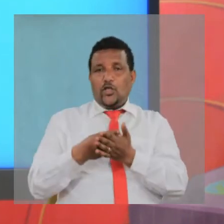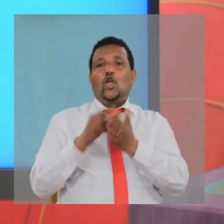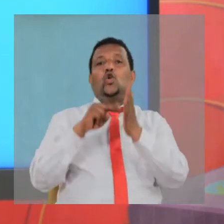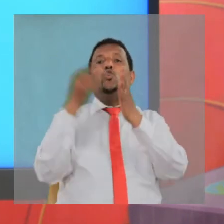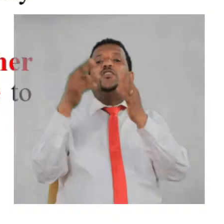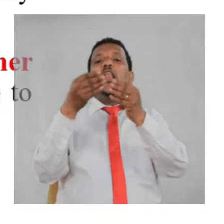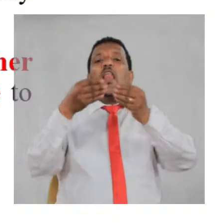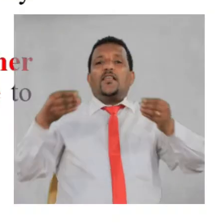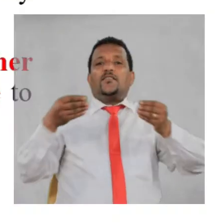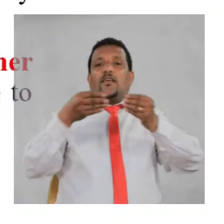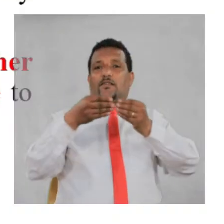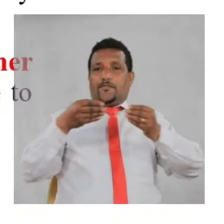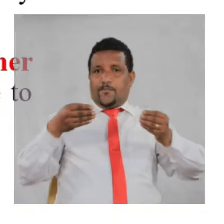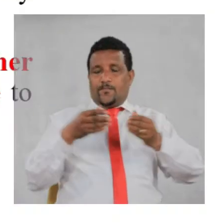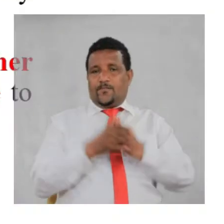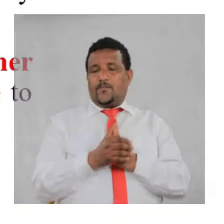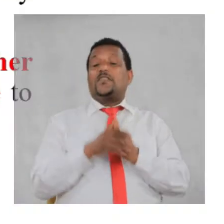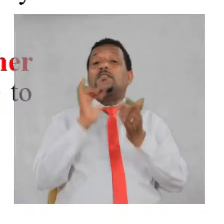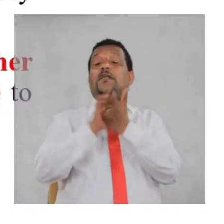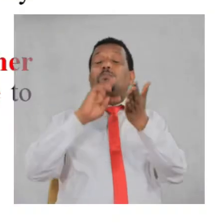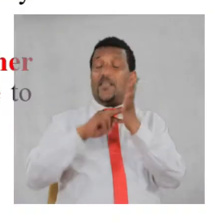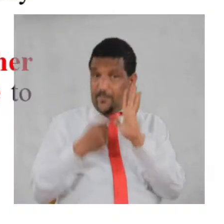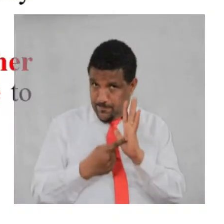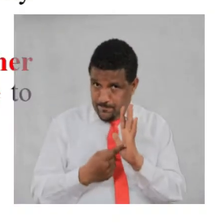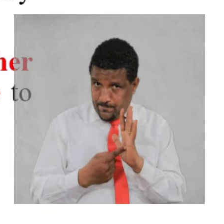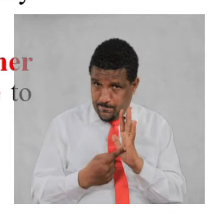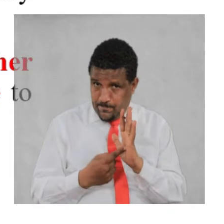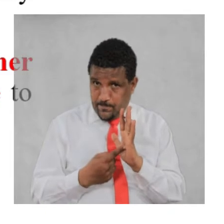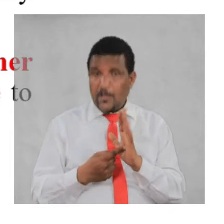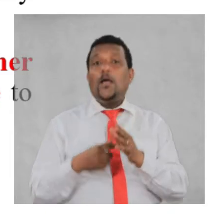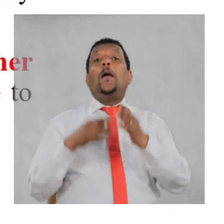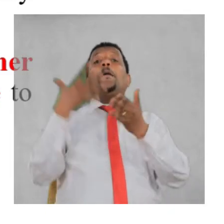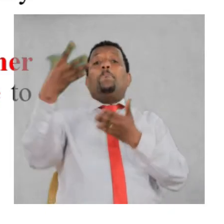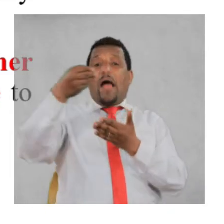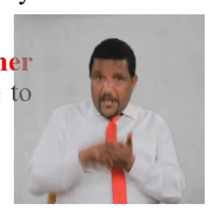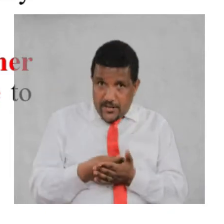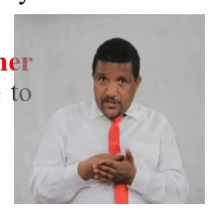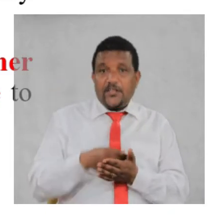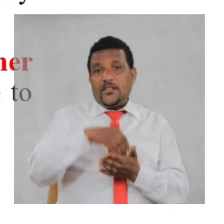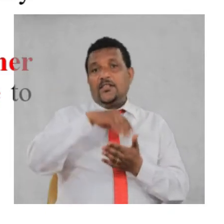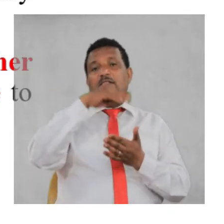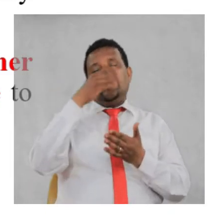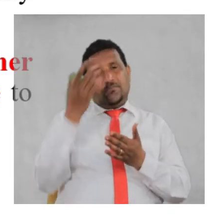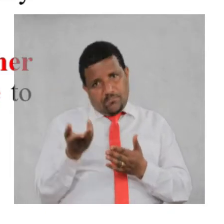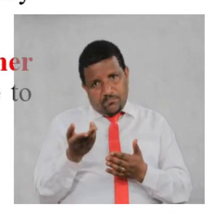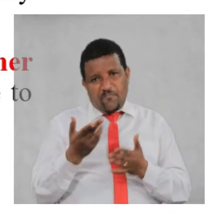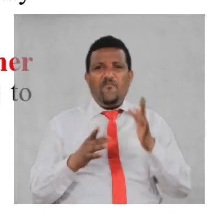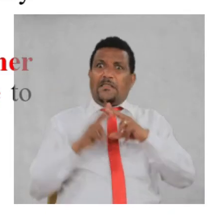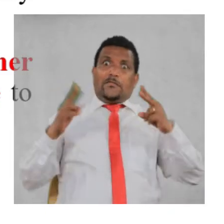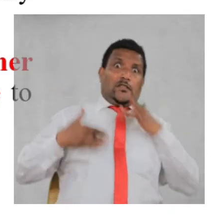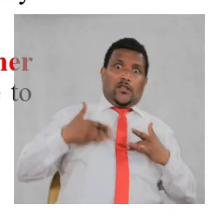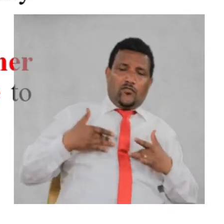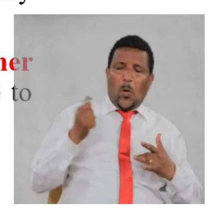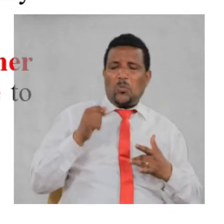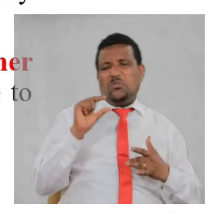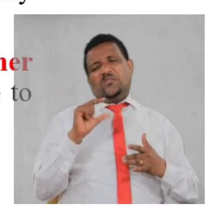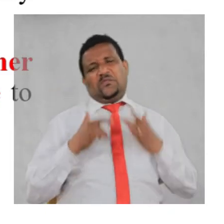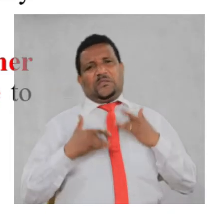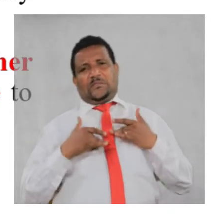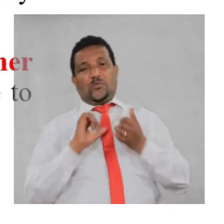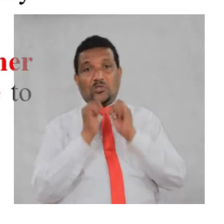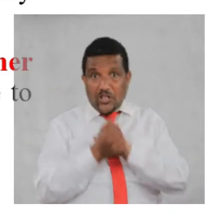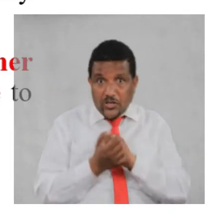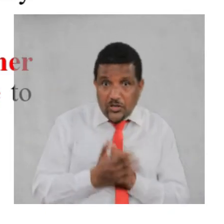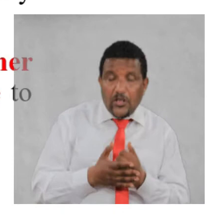elastic. That means the buyer is neither very sensitive nor less sensitive to